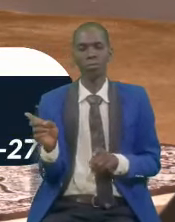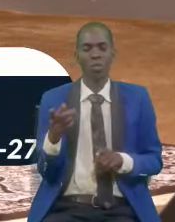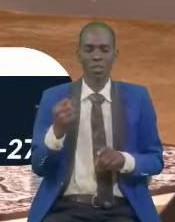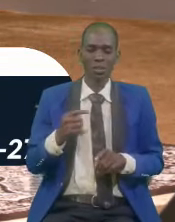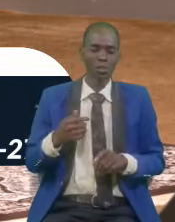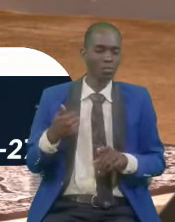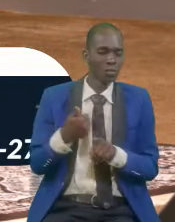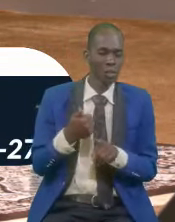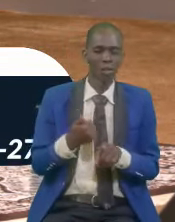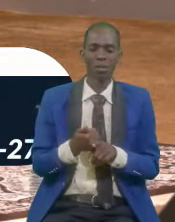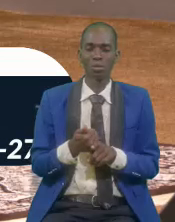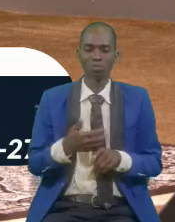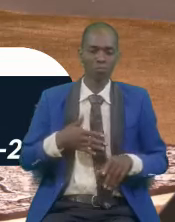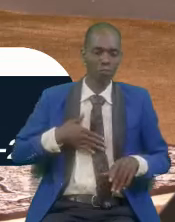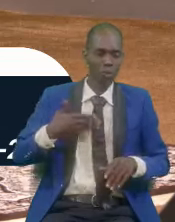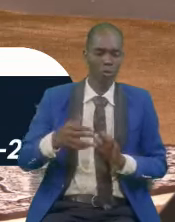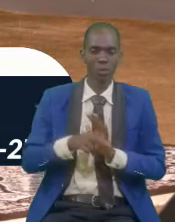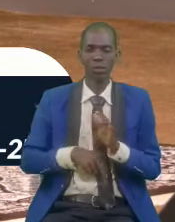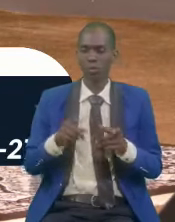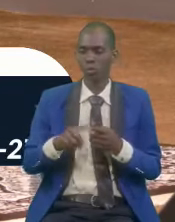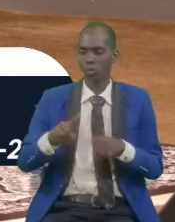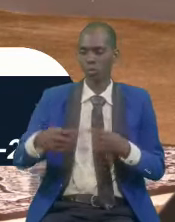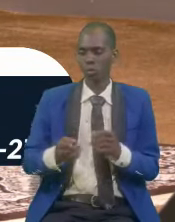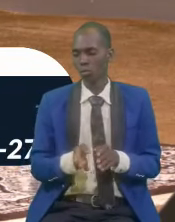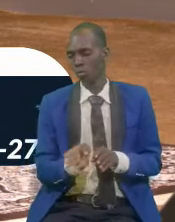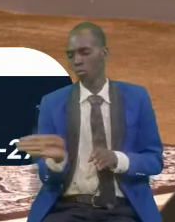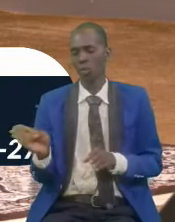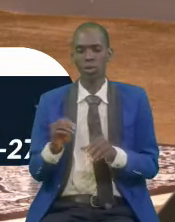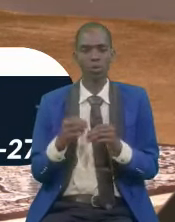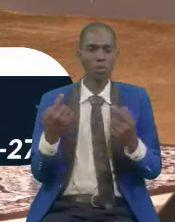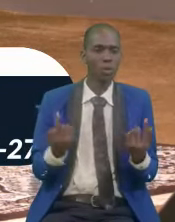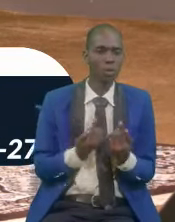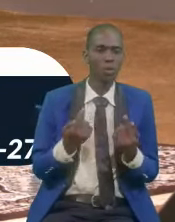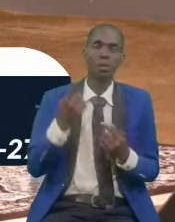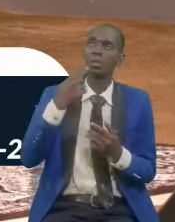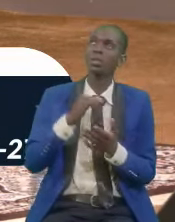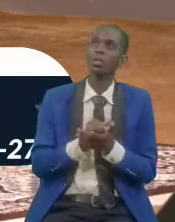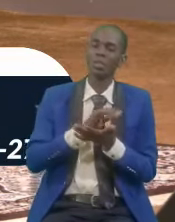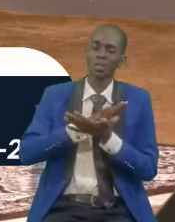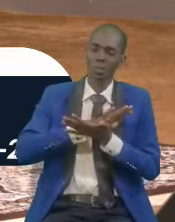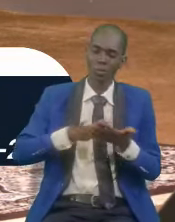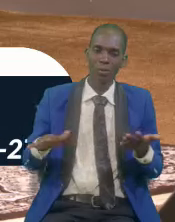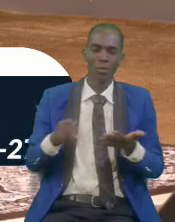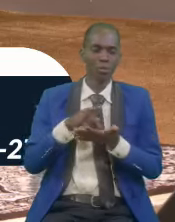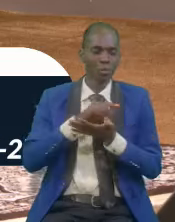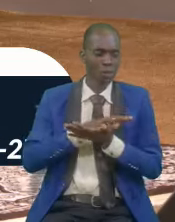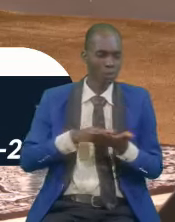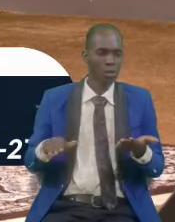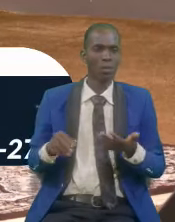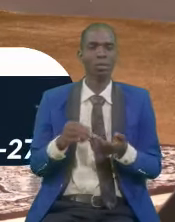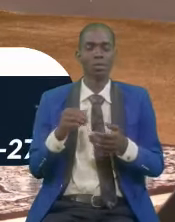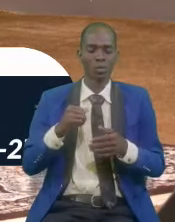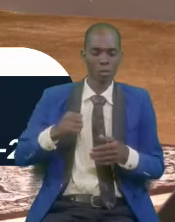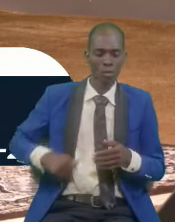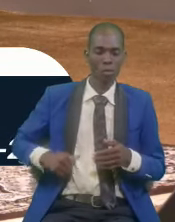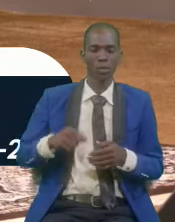Sanctify them, purify them, purge them, circumcise them through thy